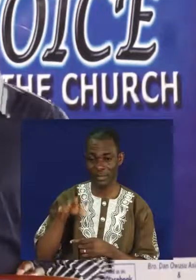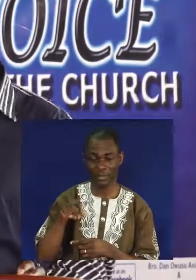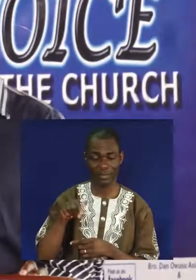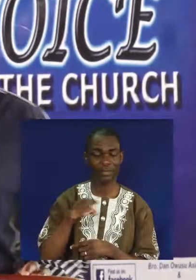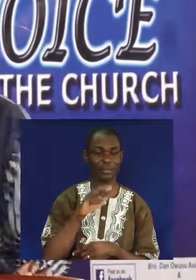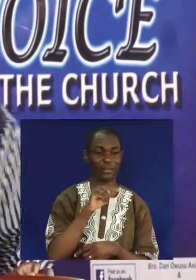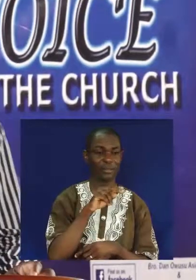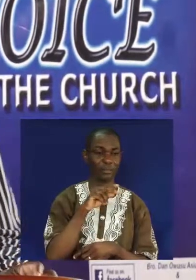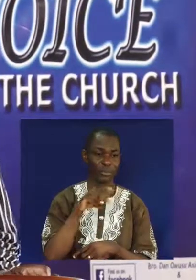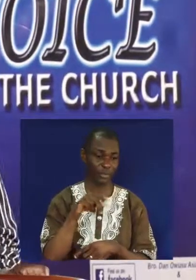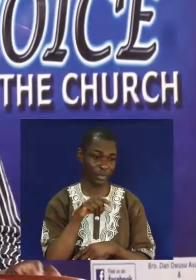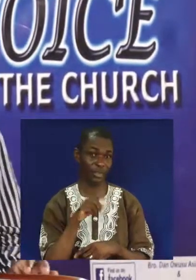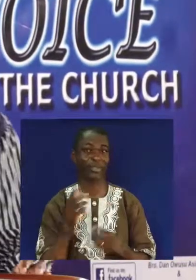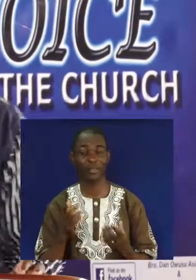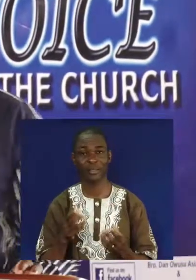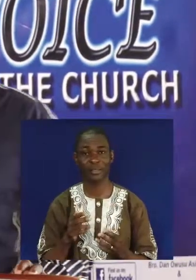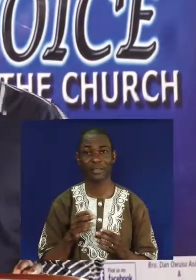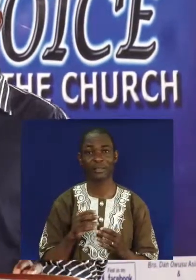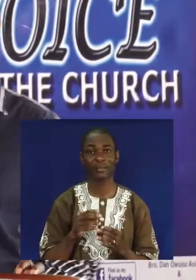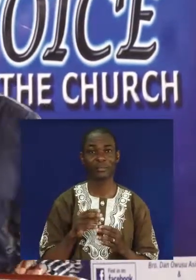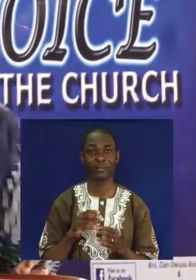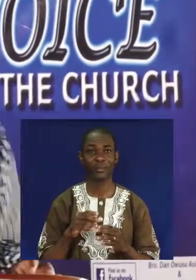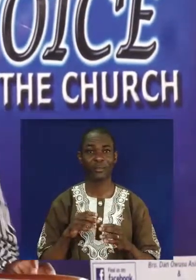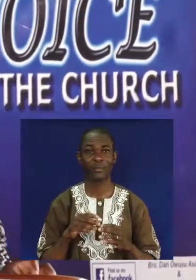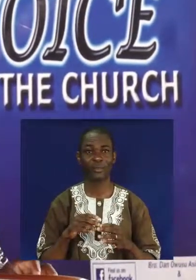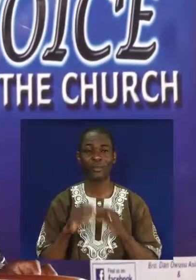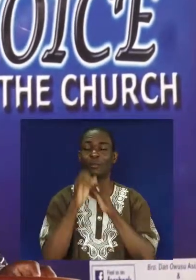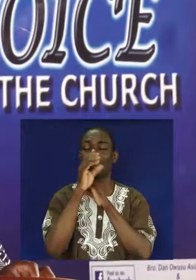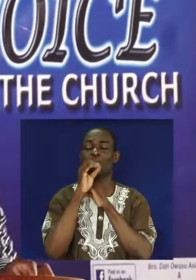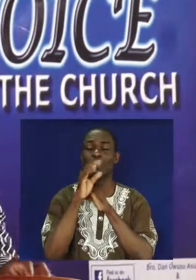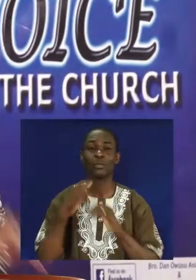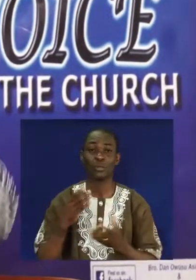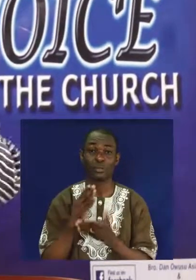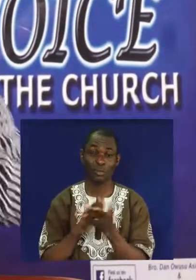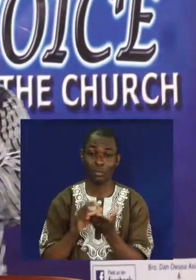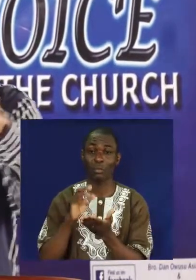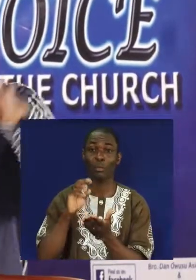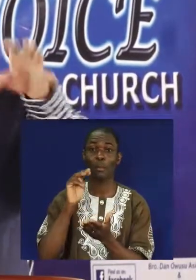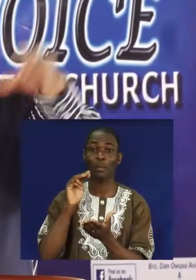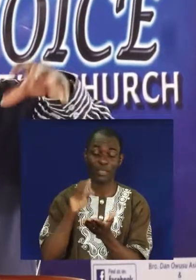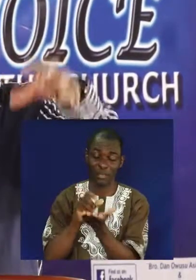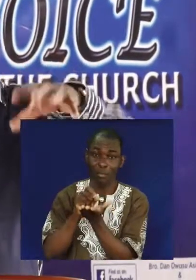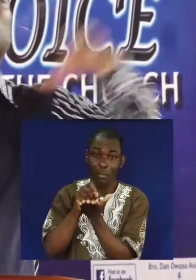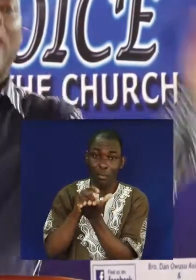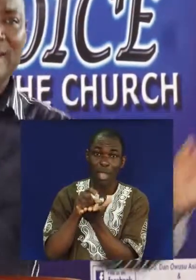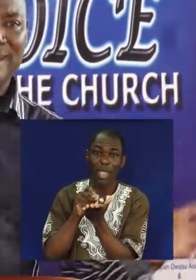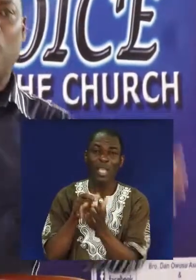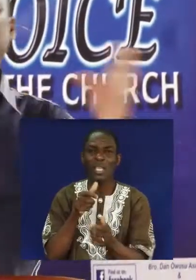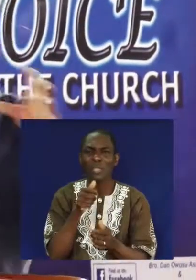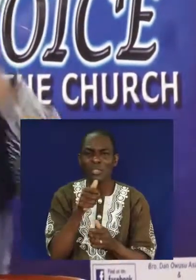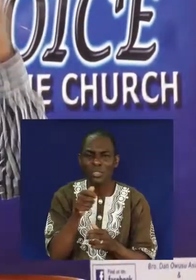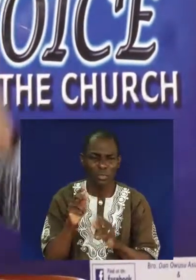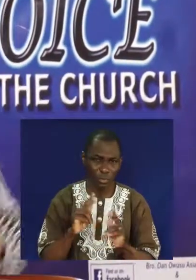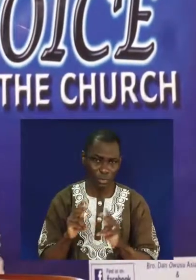Corruption. On better radio so a na fed don person omo kire ne say we corruption no so che we de. Na we person o che say meme de ndi isa na